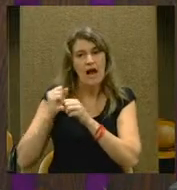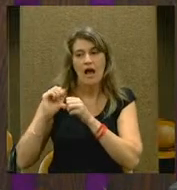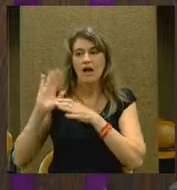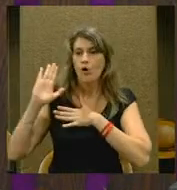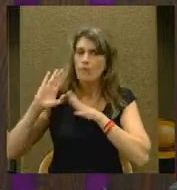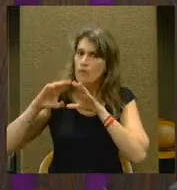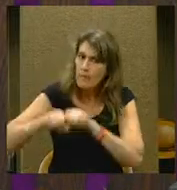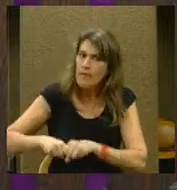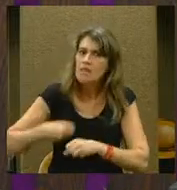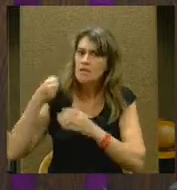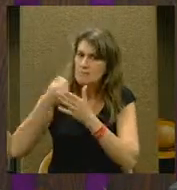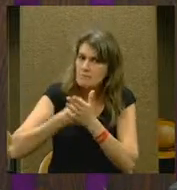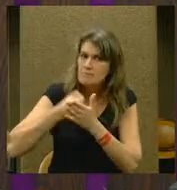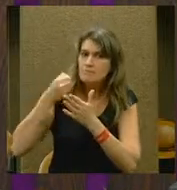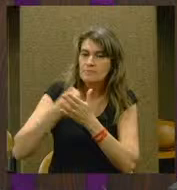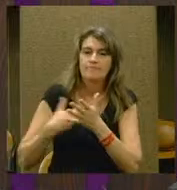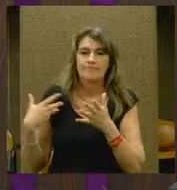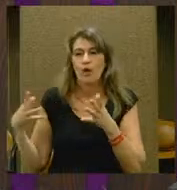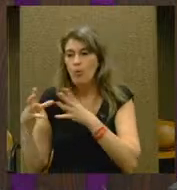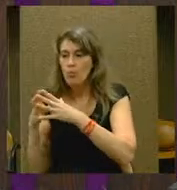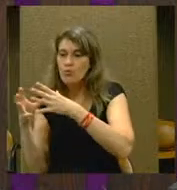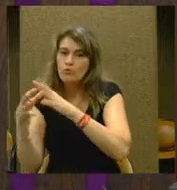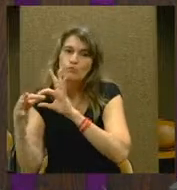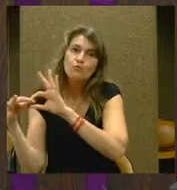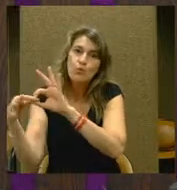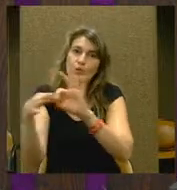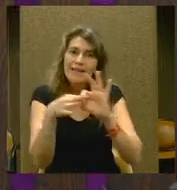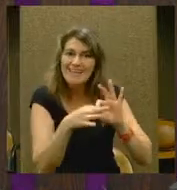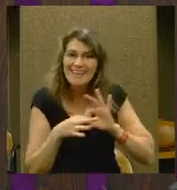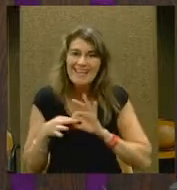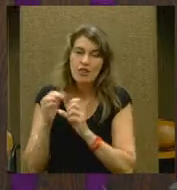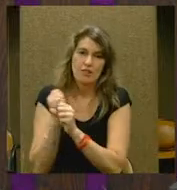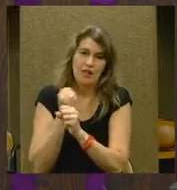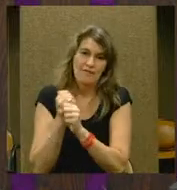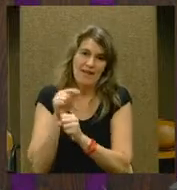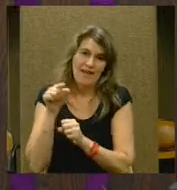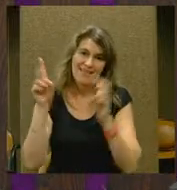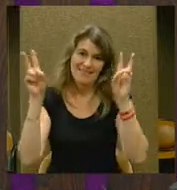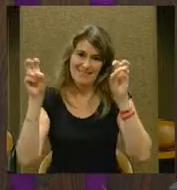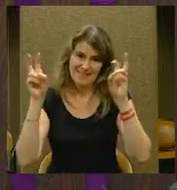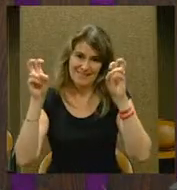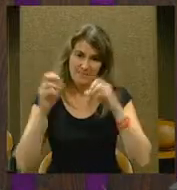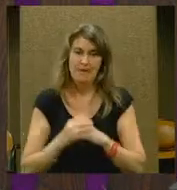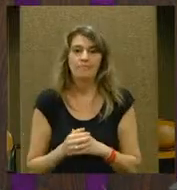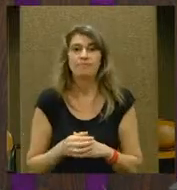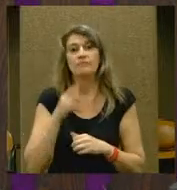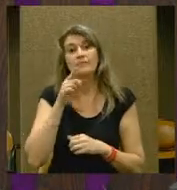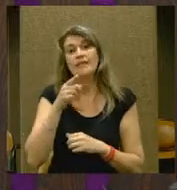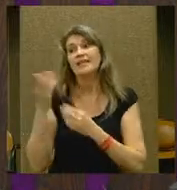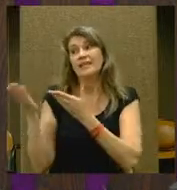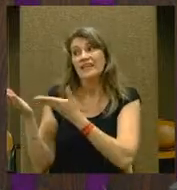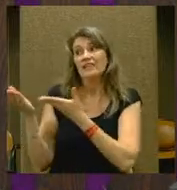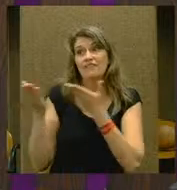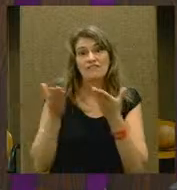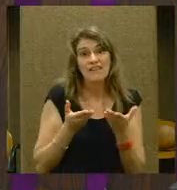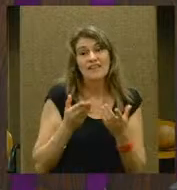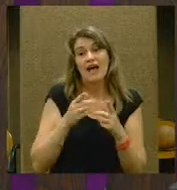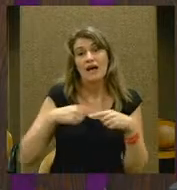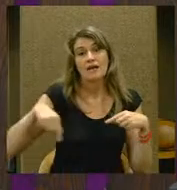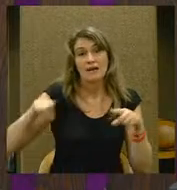this in Montevideo, and they are committed to work on this. So we also wish to